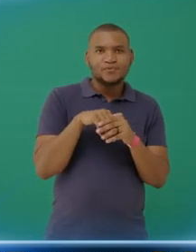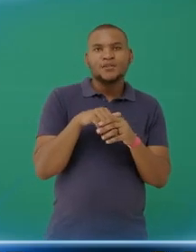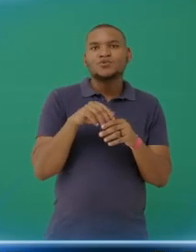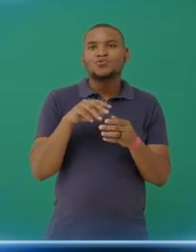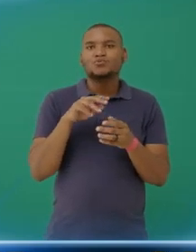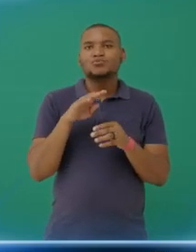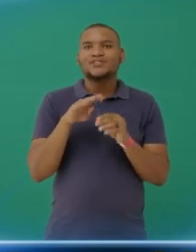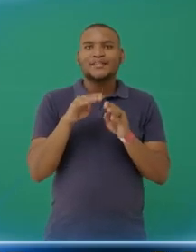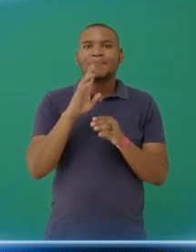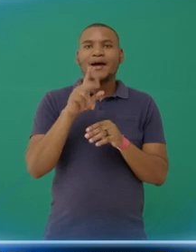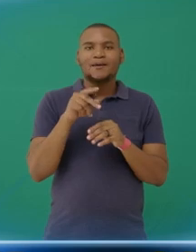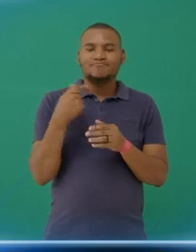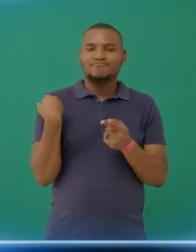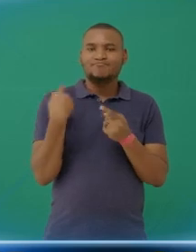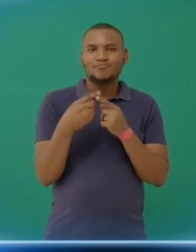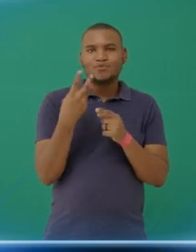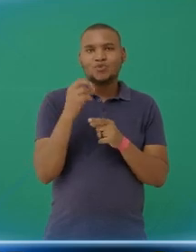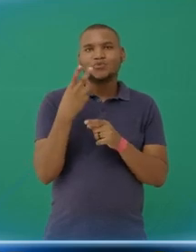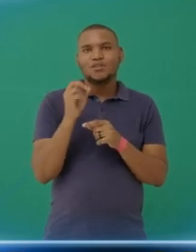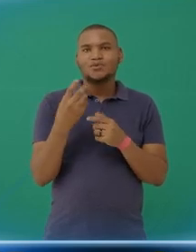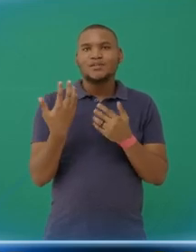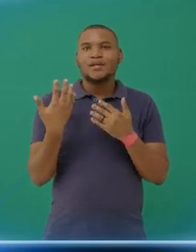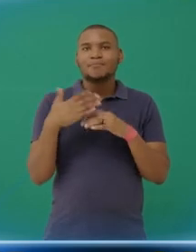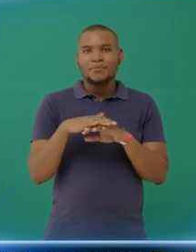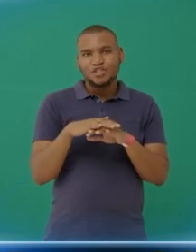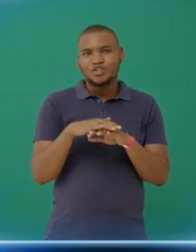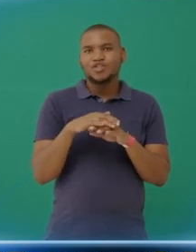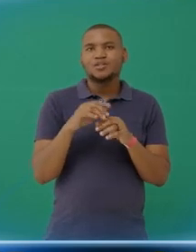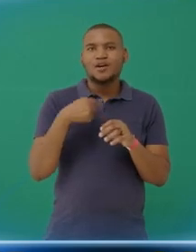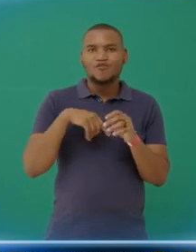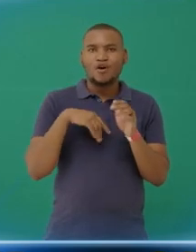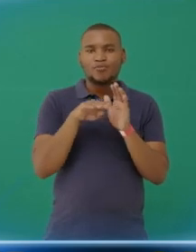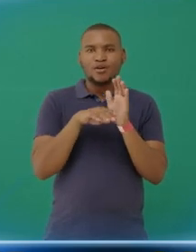since 2020, Leslie, with the implementation of the LEAP program, it's where